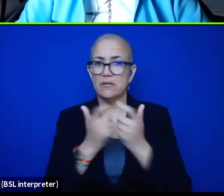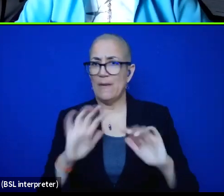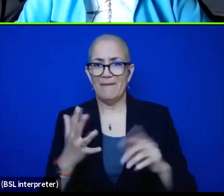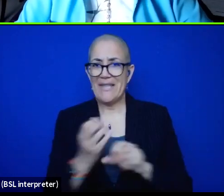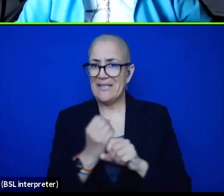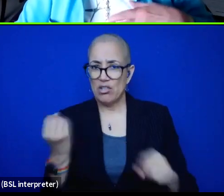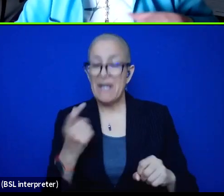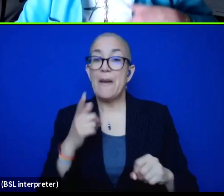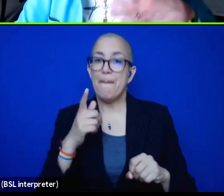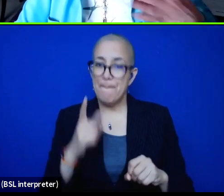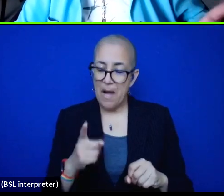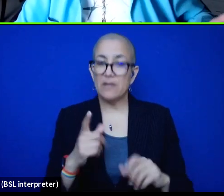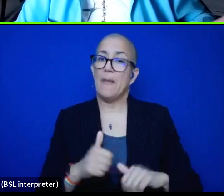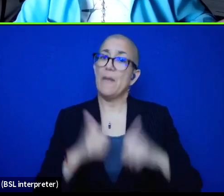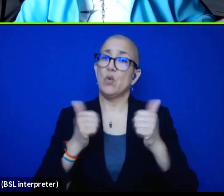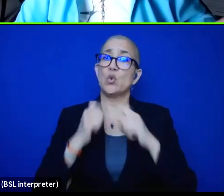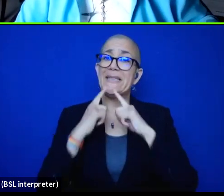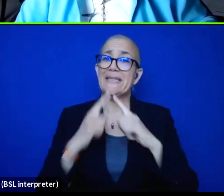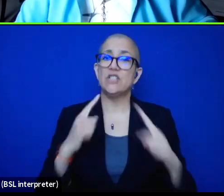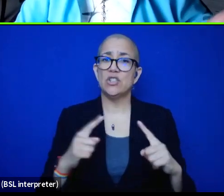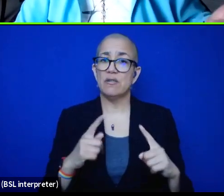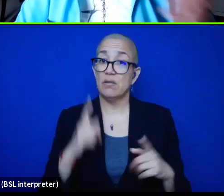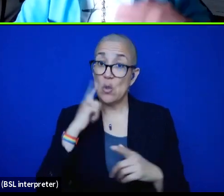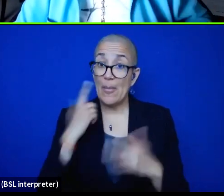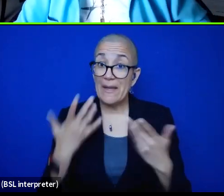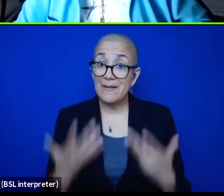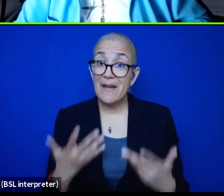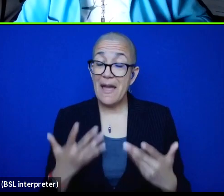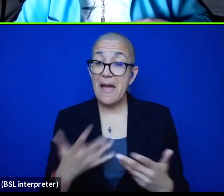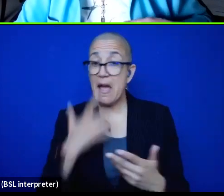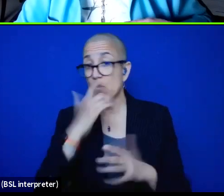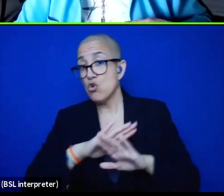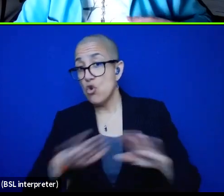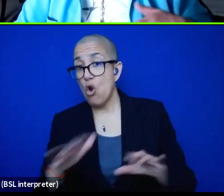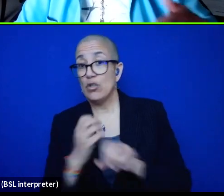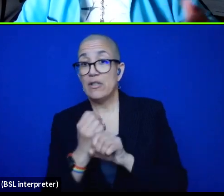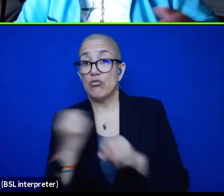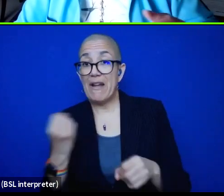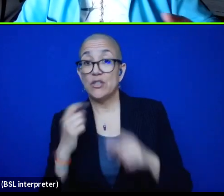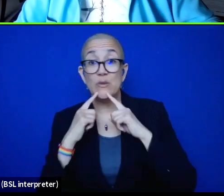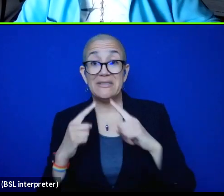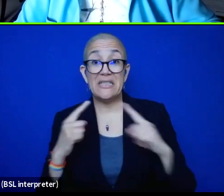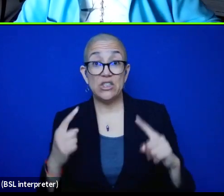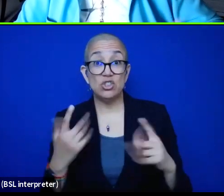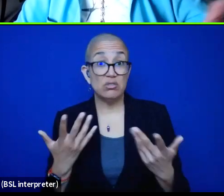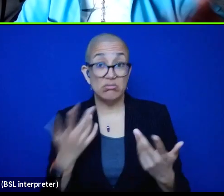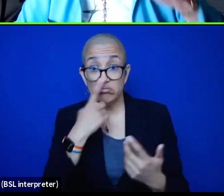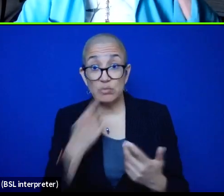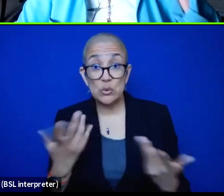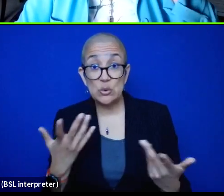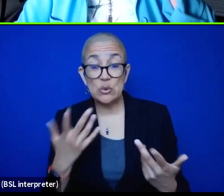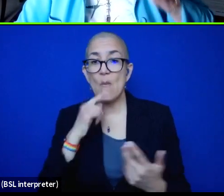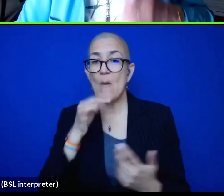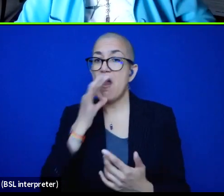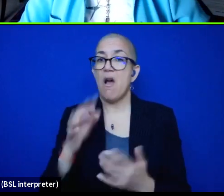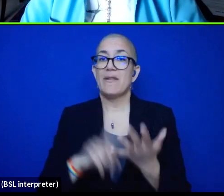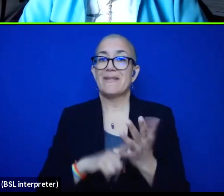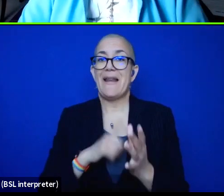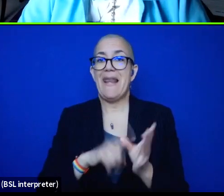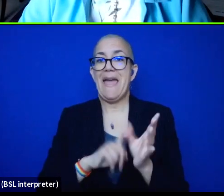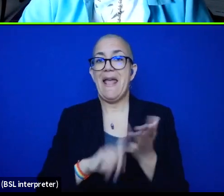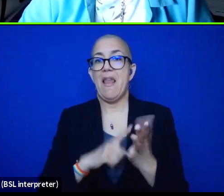good teachers. But do you think there is a place now for non-graduate teachers? Who do I come to now? Layla, I'll come to you first, I think,